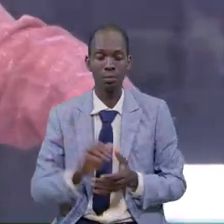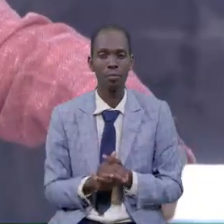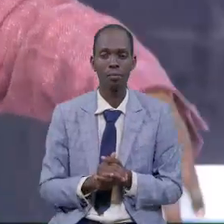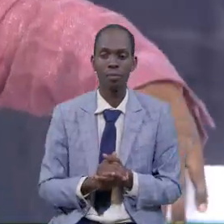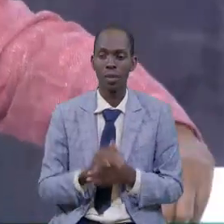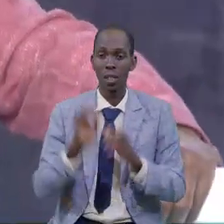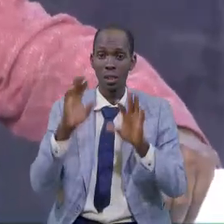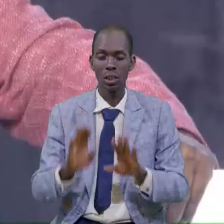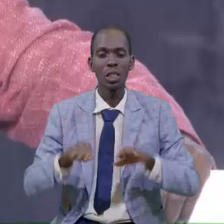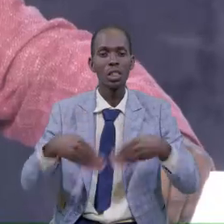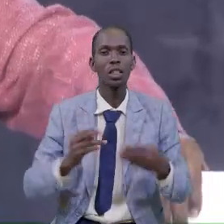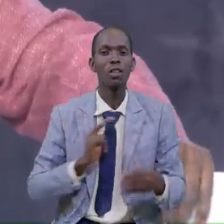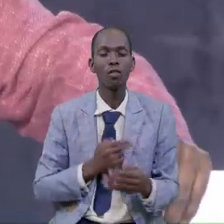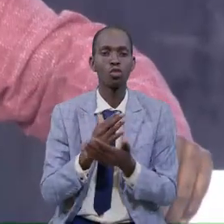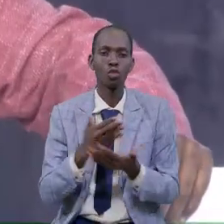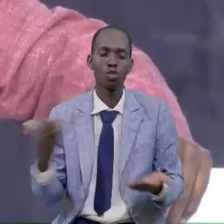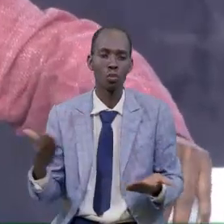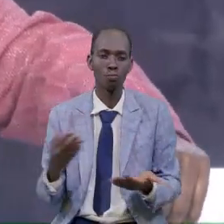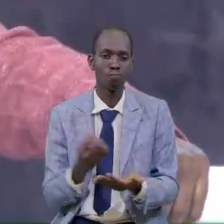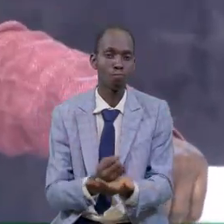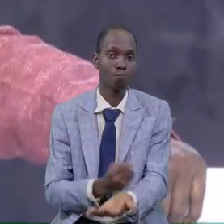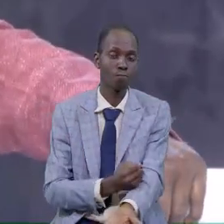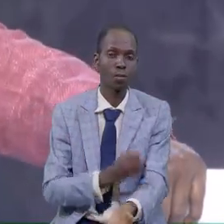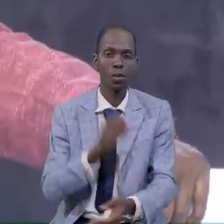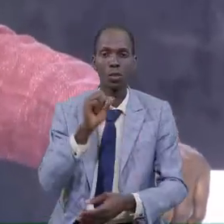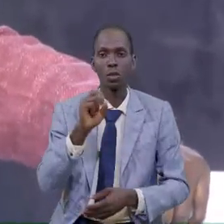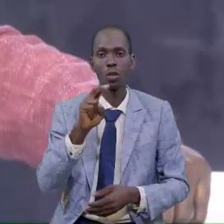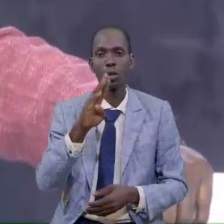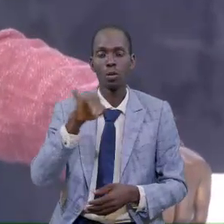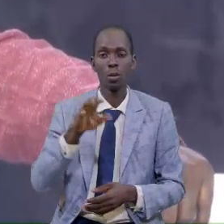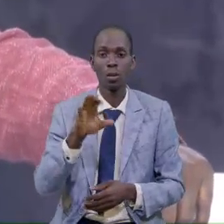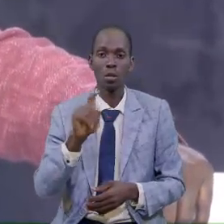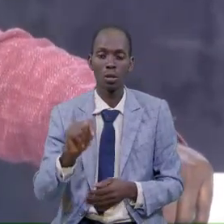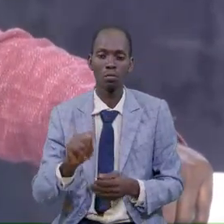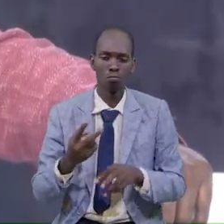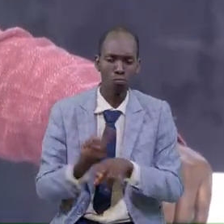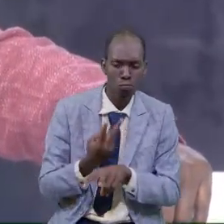some subjects and some things to solve.